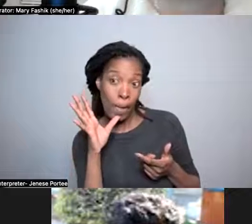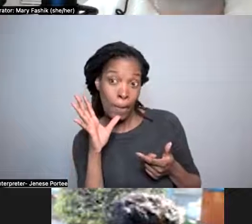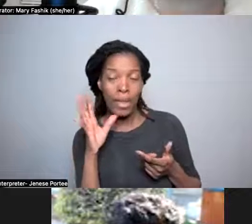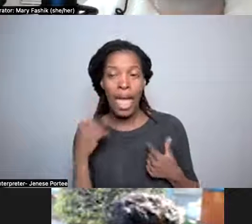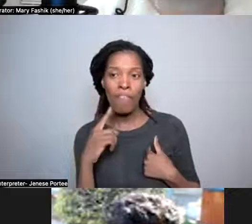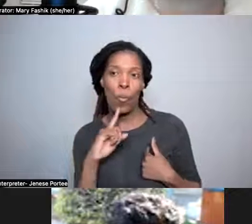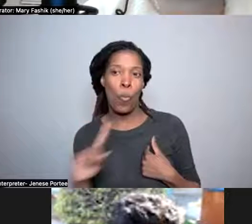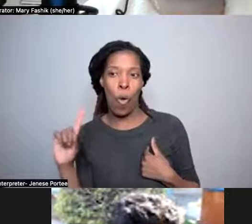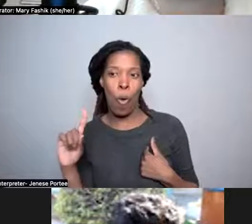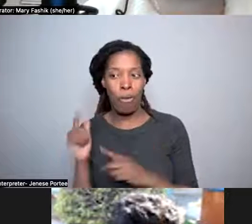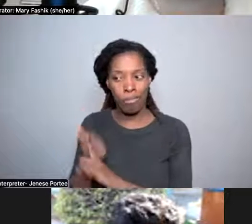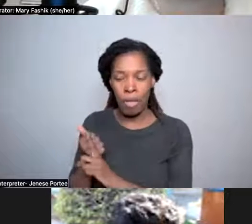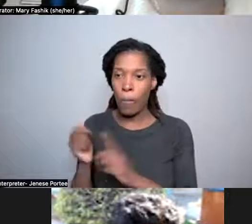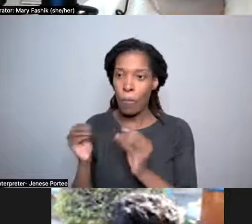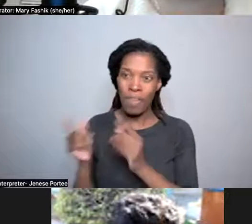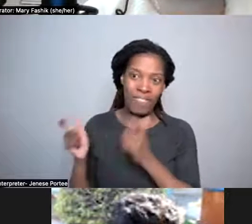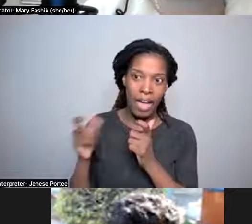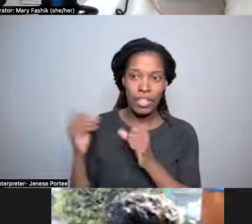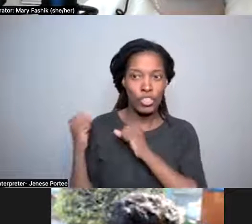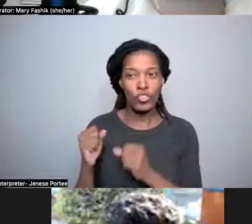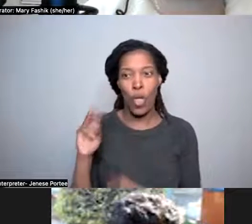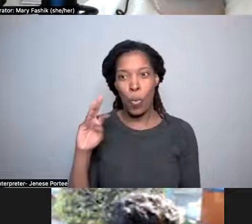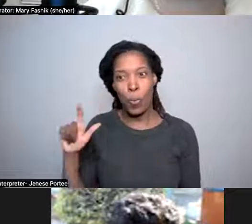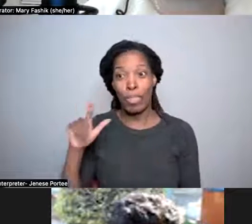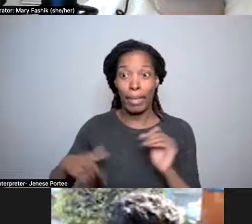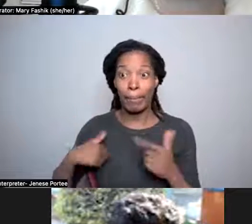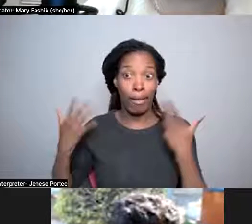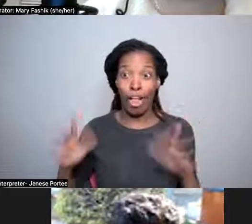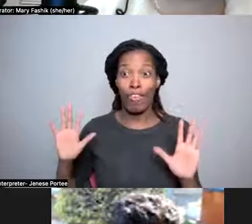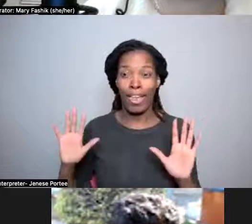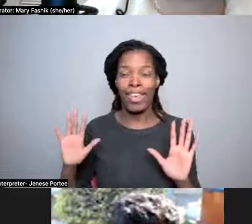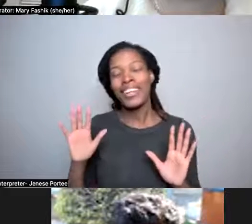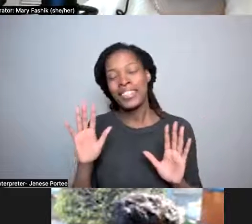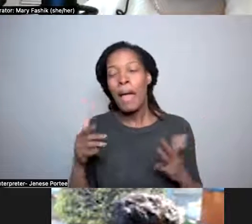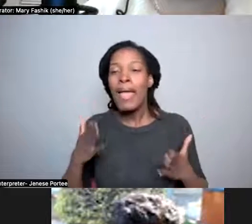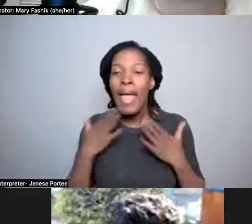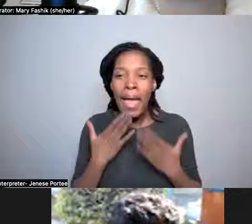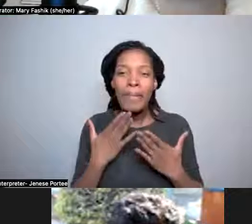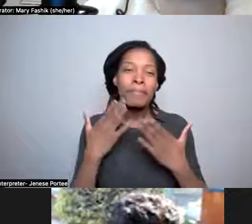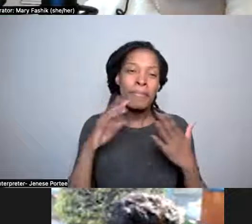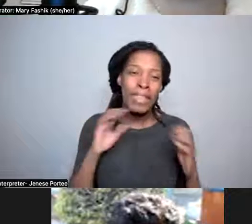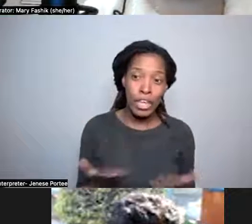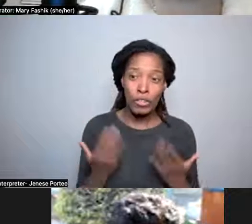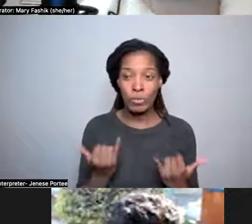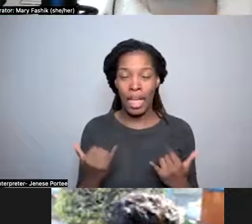I am. So I'll leave it there. It's a pleasure to join you today, and thank you for having me.